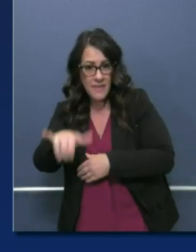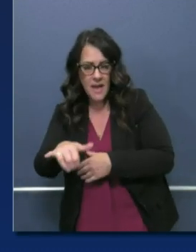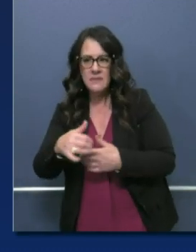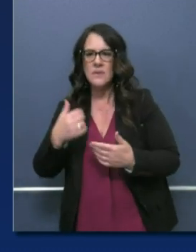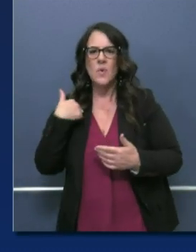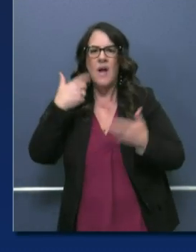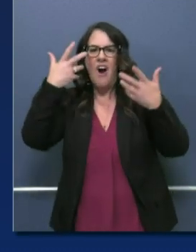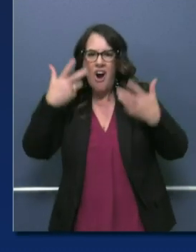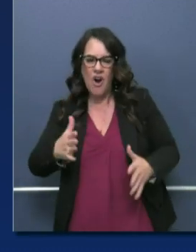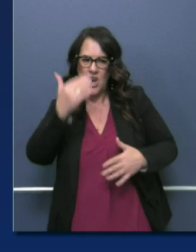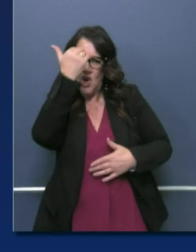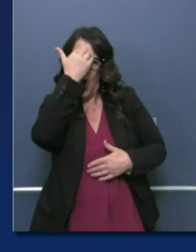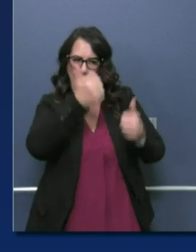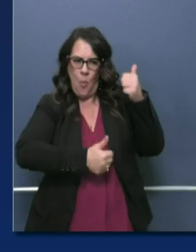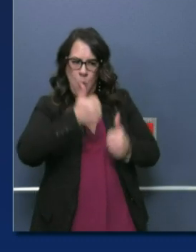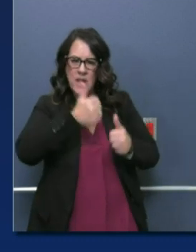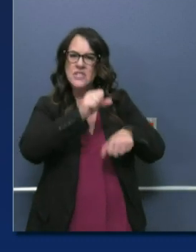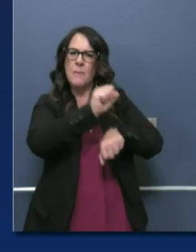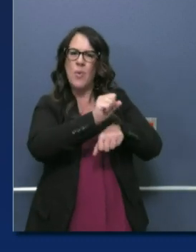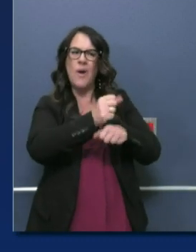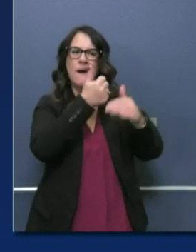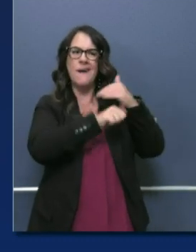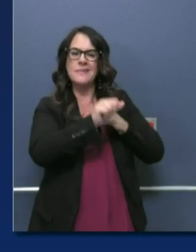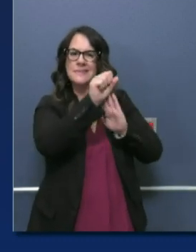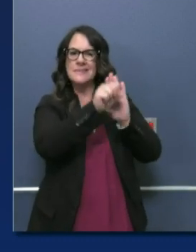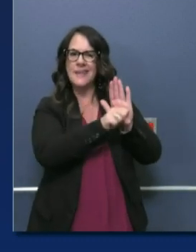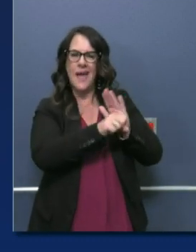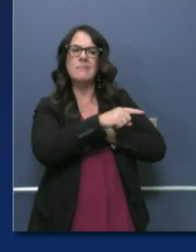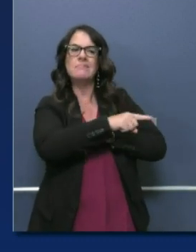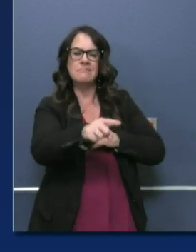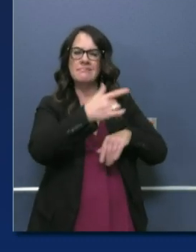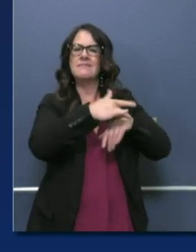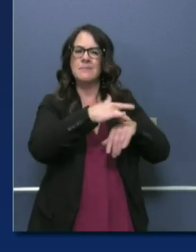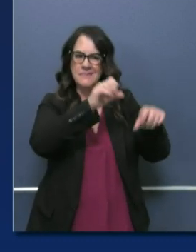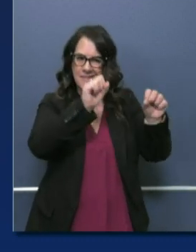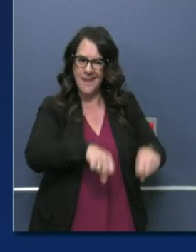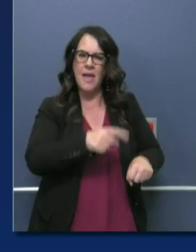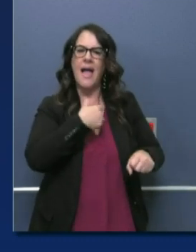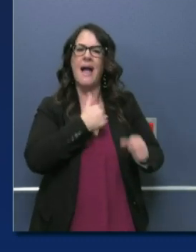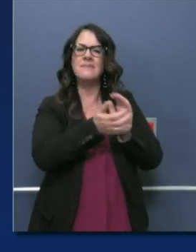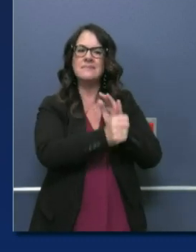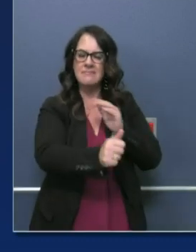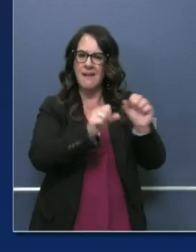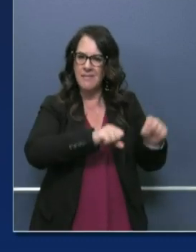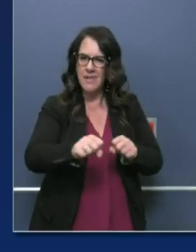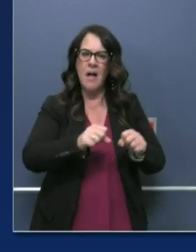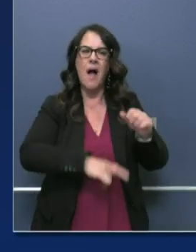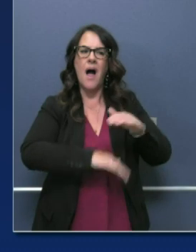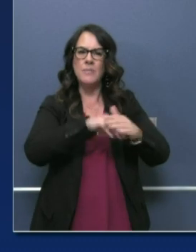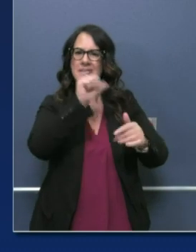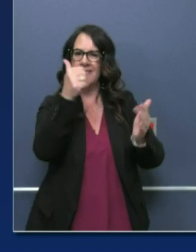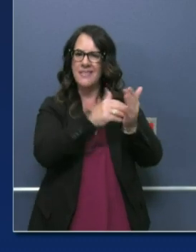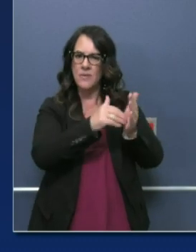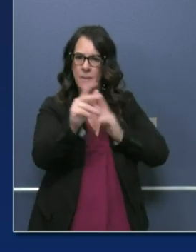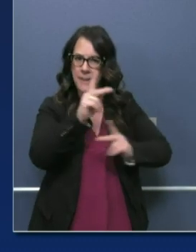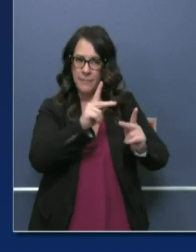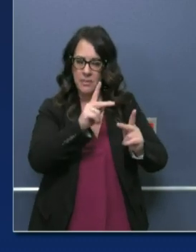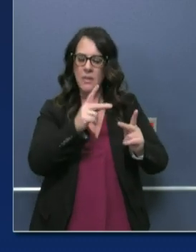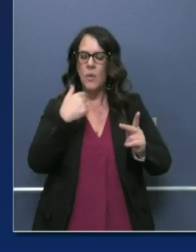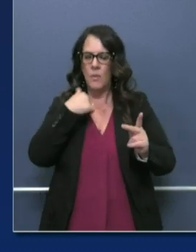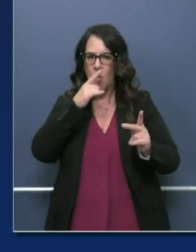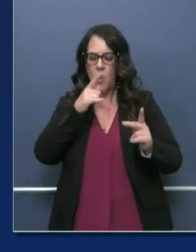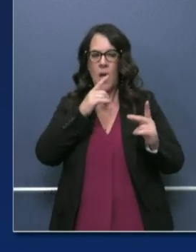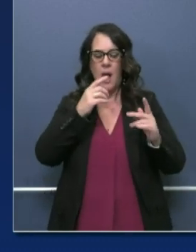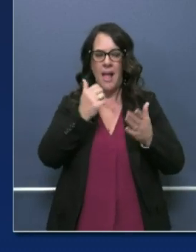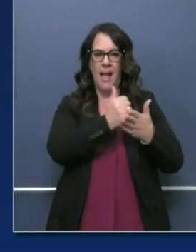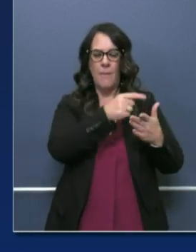to 10,000 individuals who will be contact tracers and available across the state. That's through the first phase. When we hit 10,000, we're going to